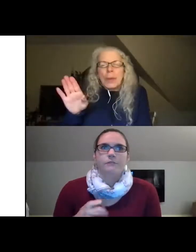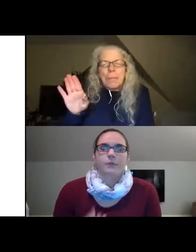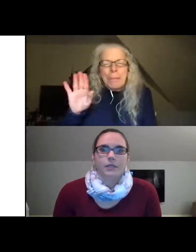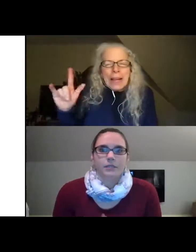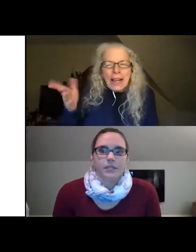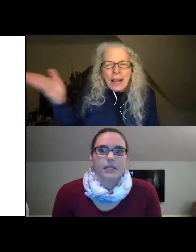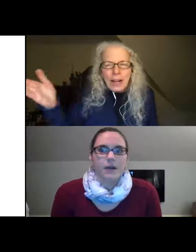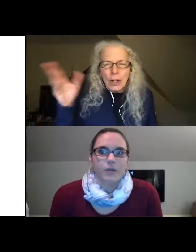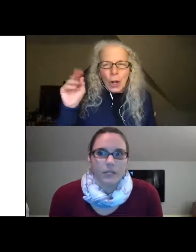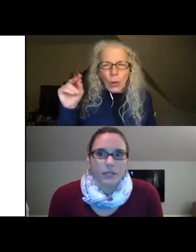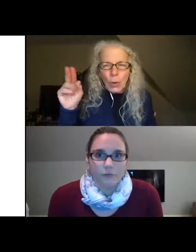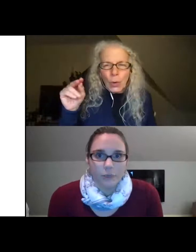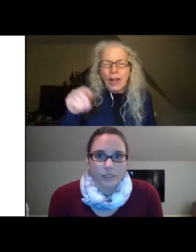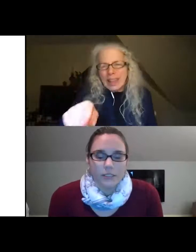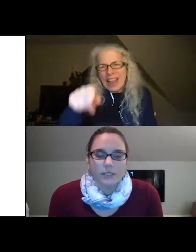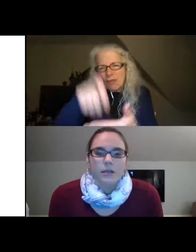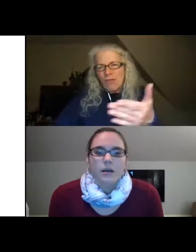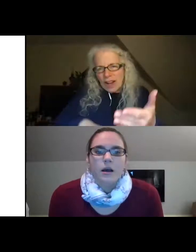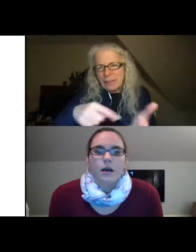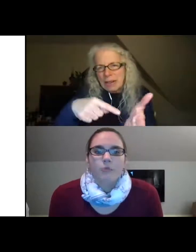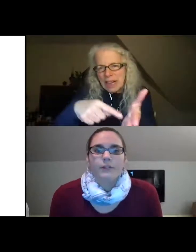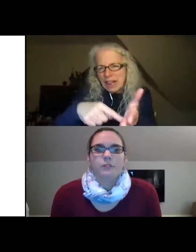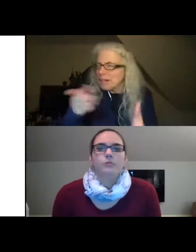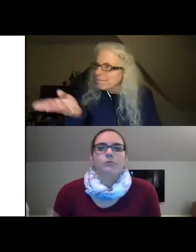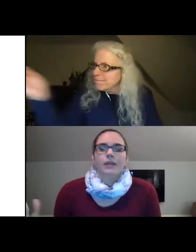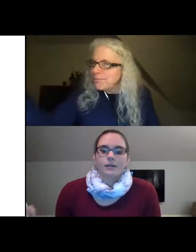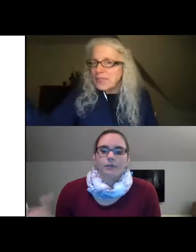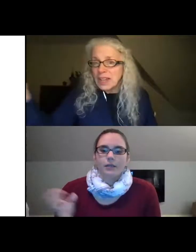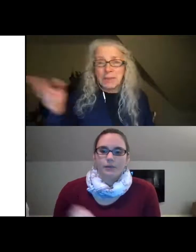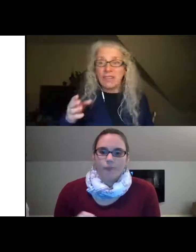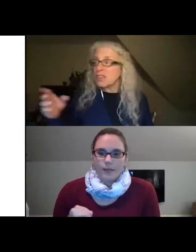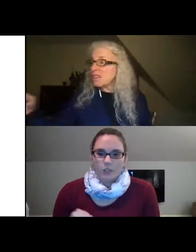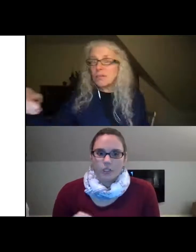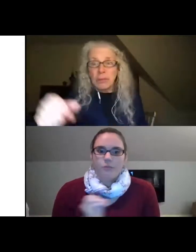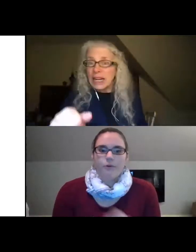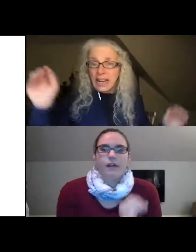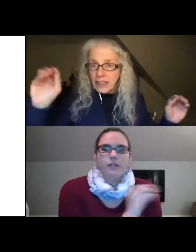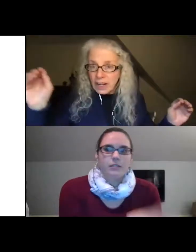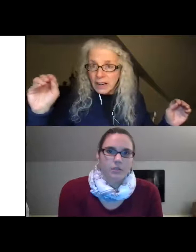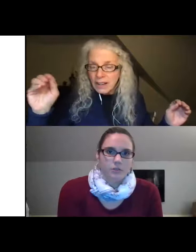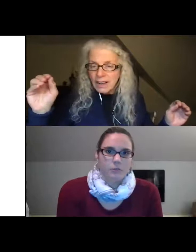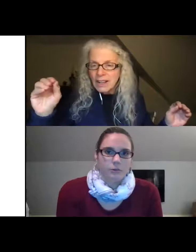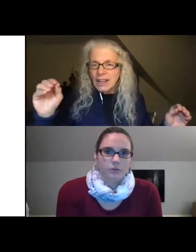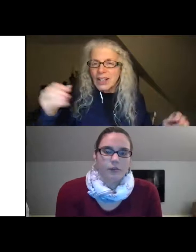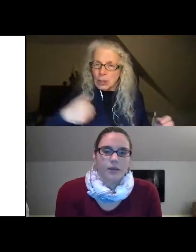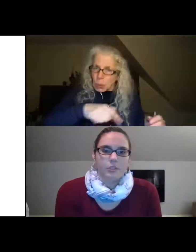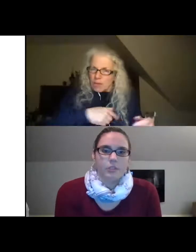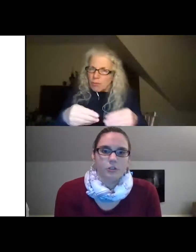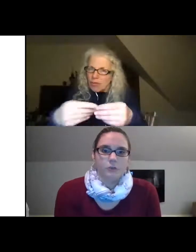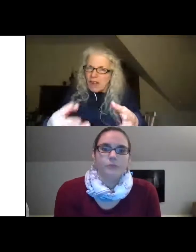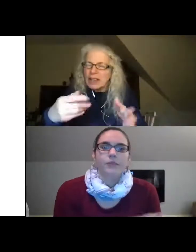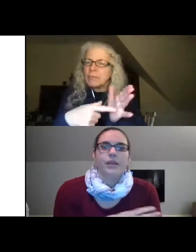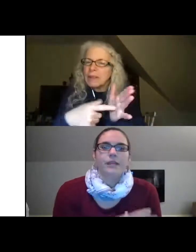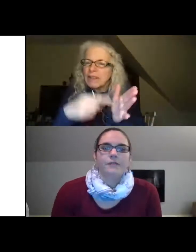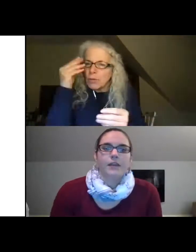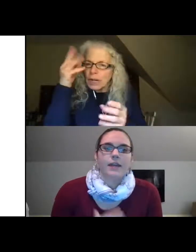process of billing and sending out an invoice, we do get billing information and provide that to the interpreters for them to